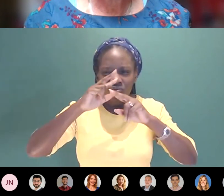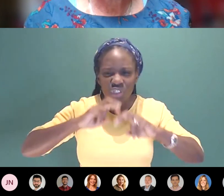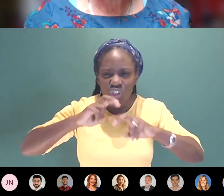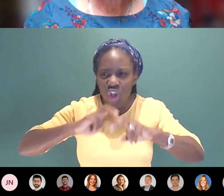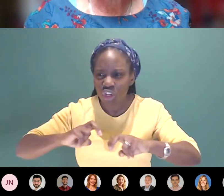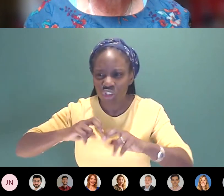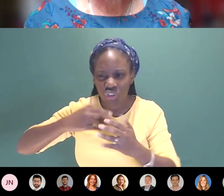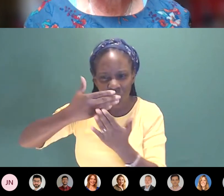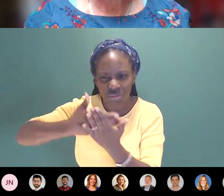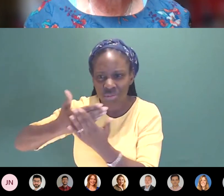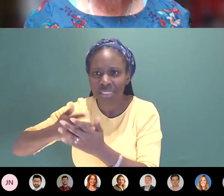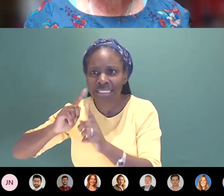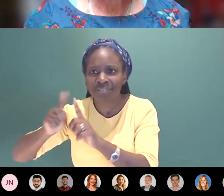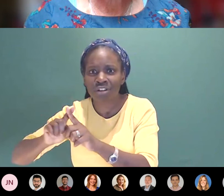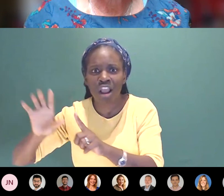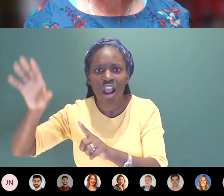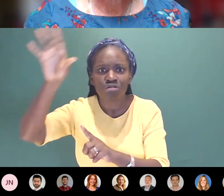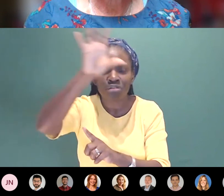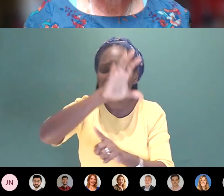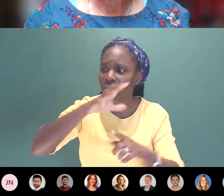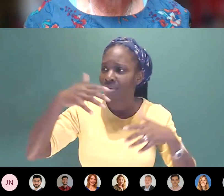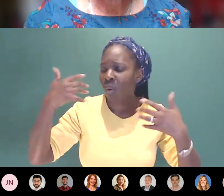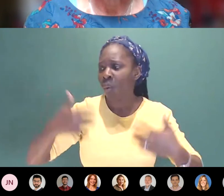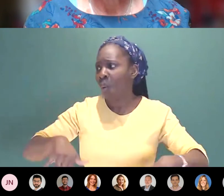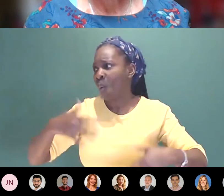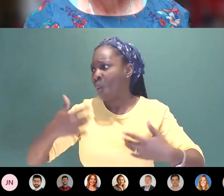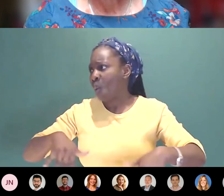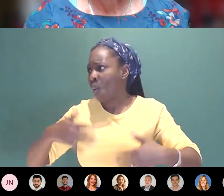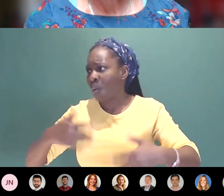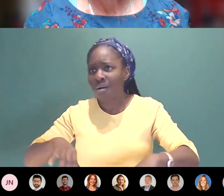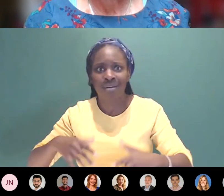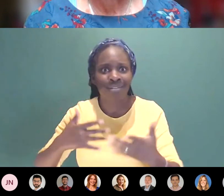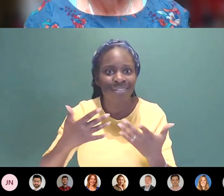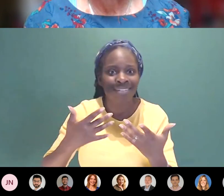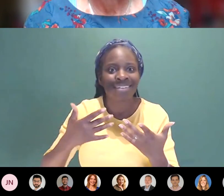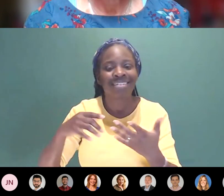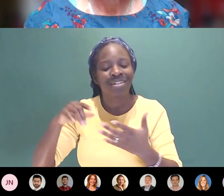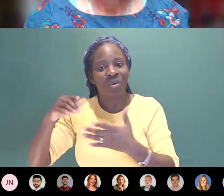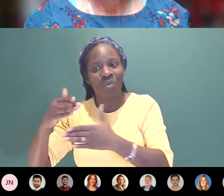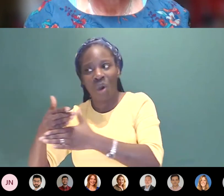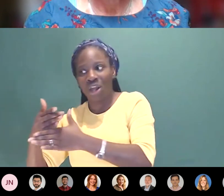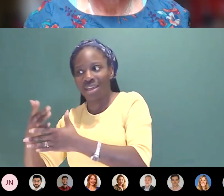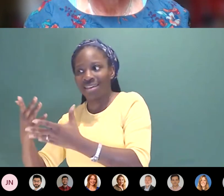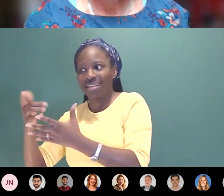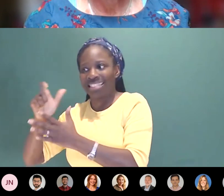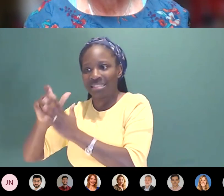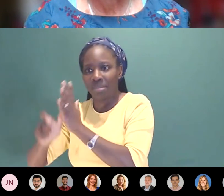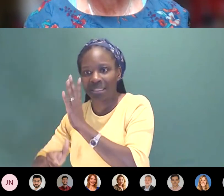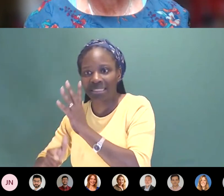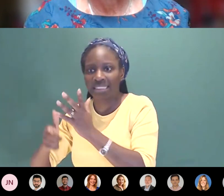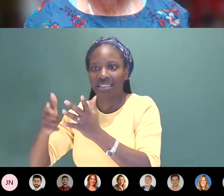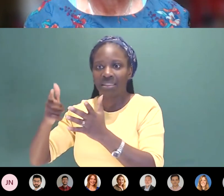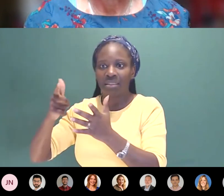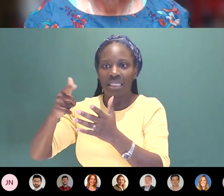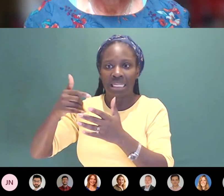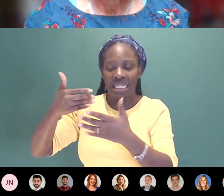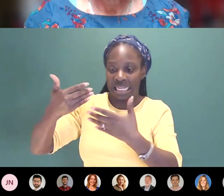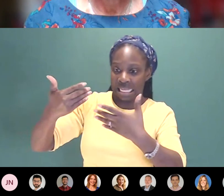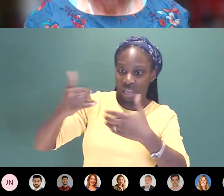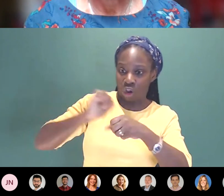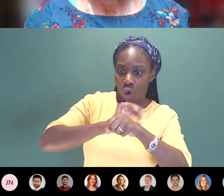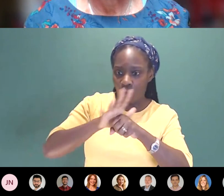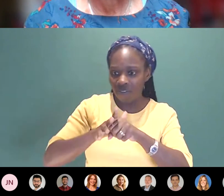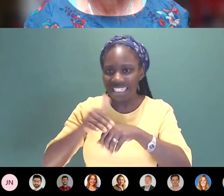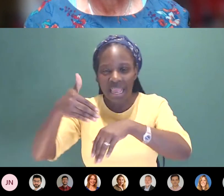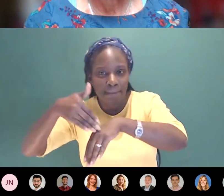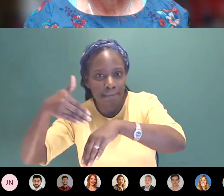conducted in different countries. It's really amazing working on the disabilities and the impact of COVID on the disabilities.